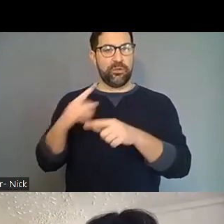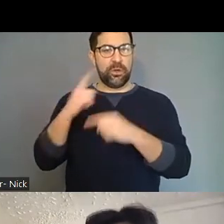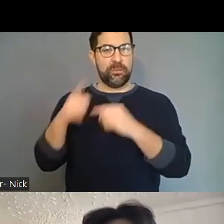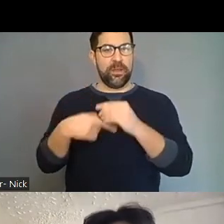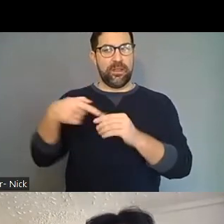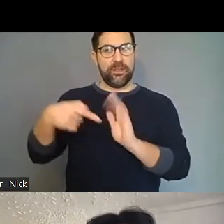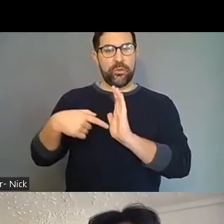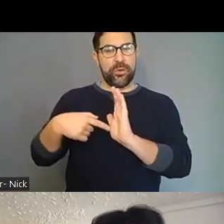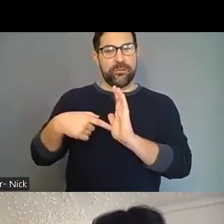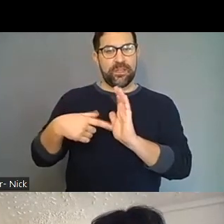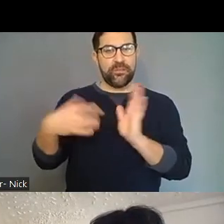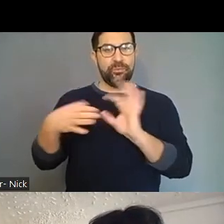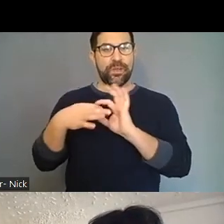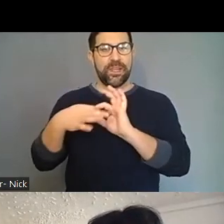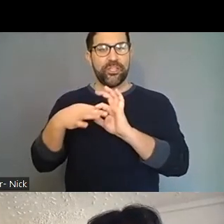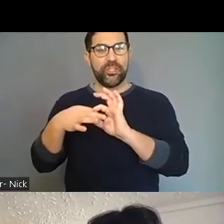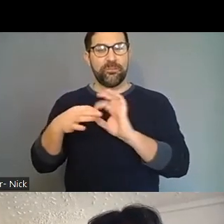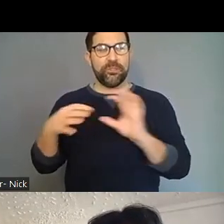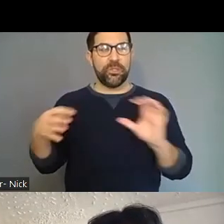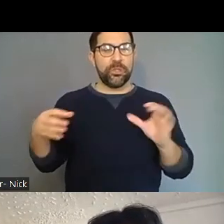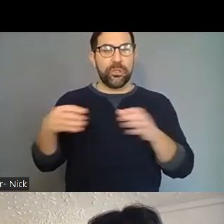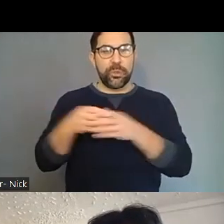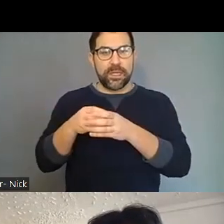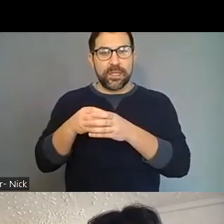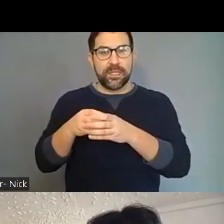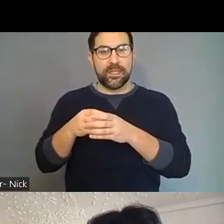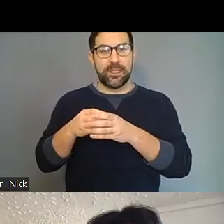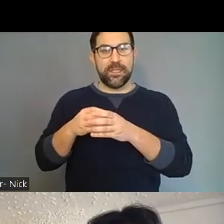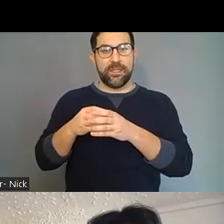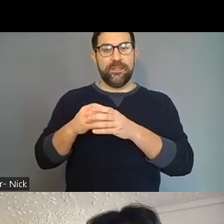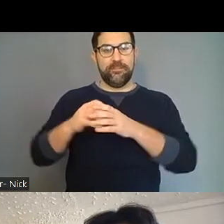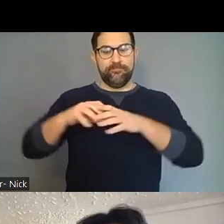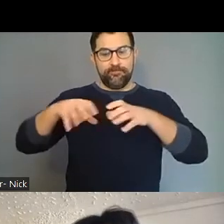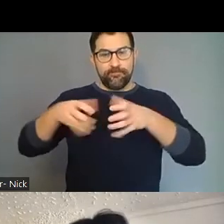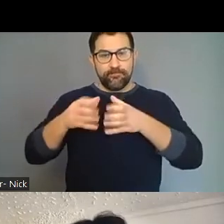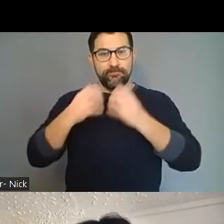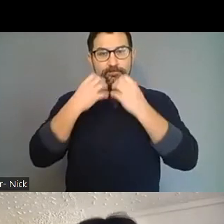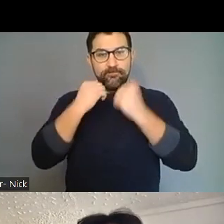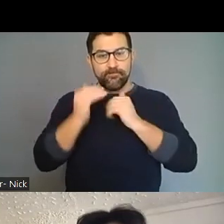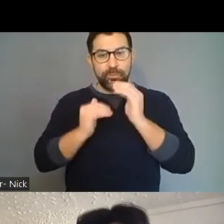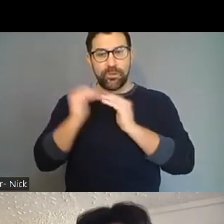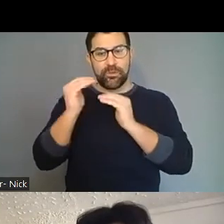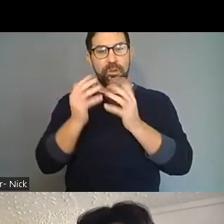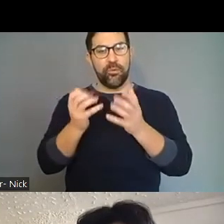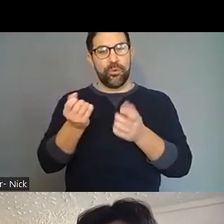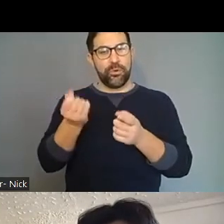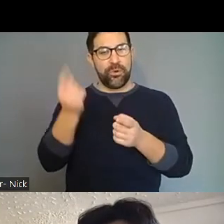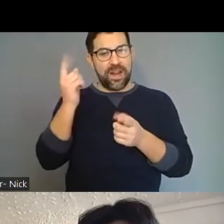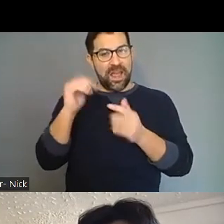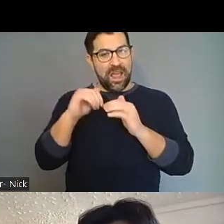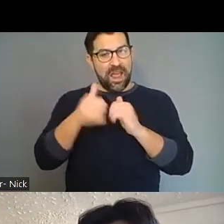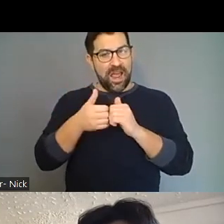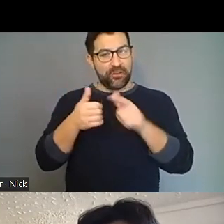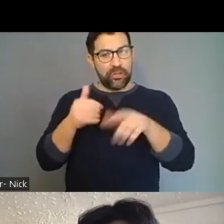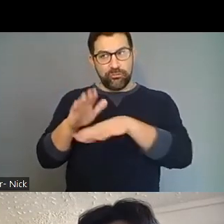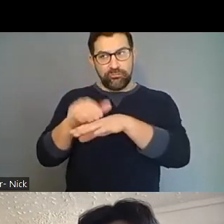is relationships, unity, coalition building. So we want to understand how you came to that in a